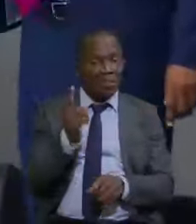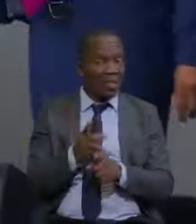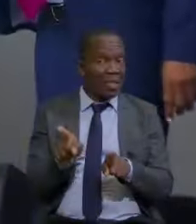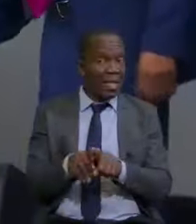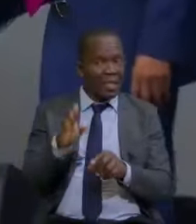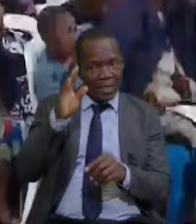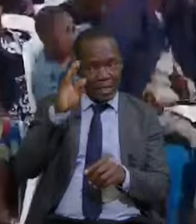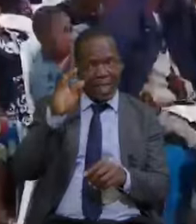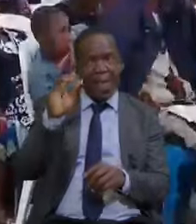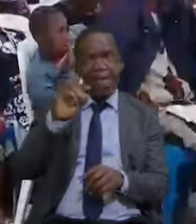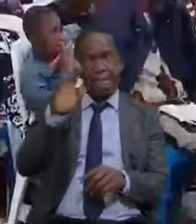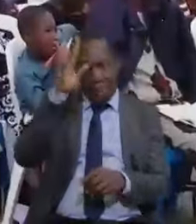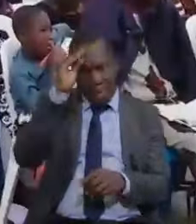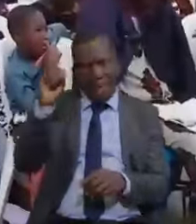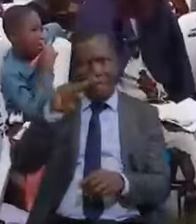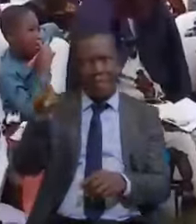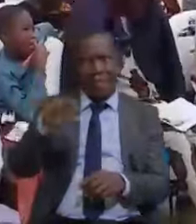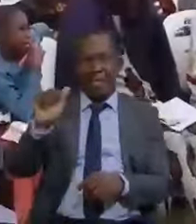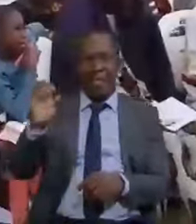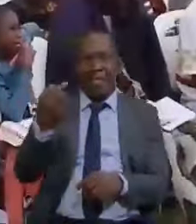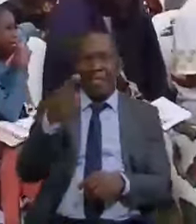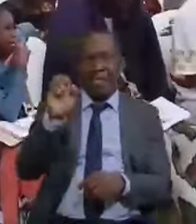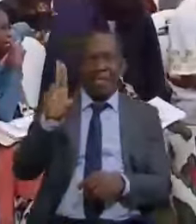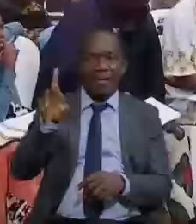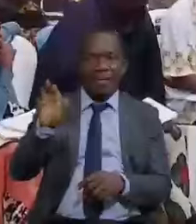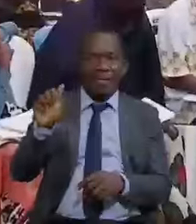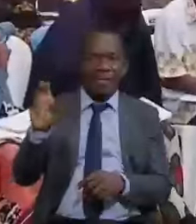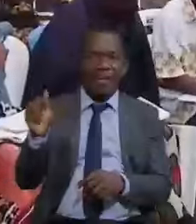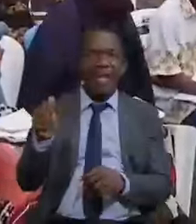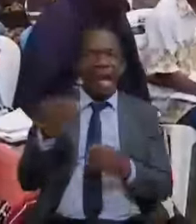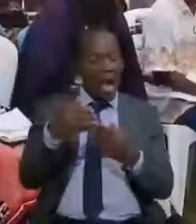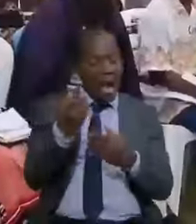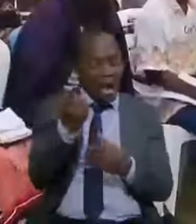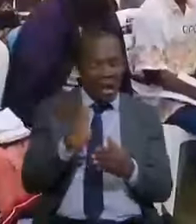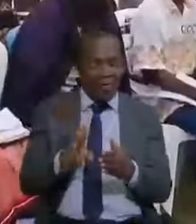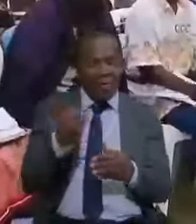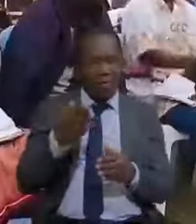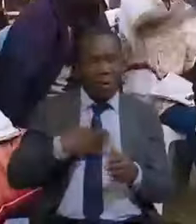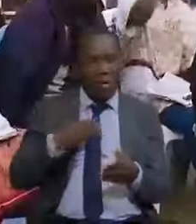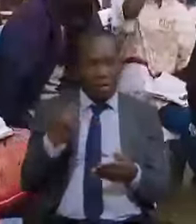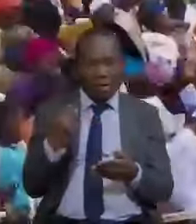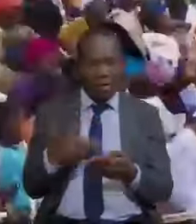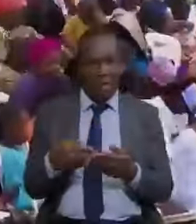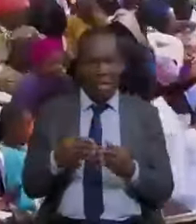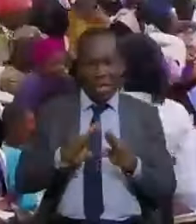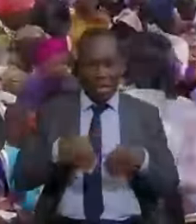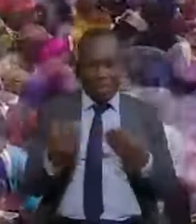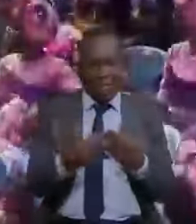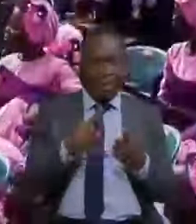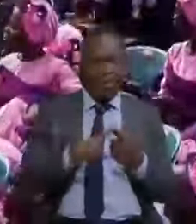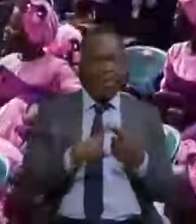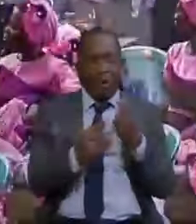if I have taken anything by false accusation, I restore fourfold.